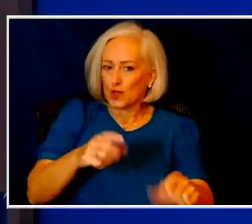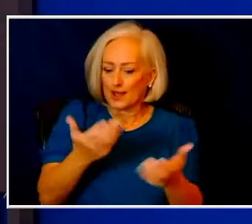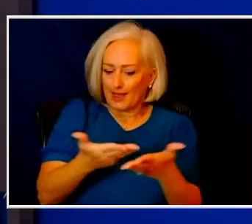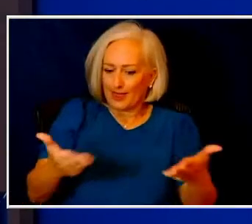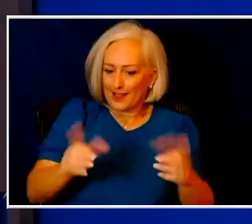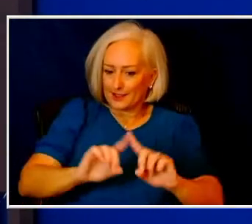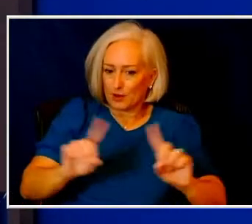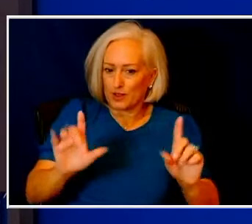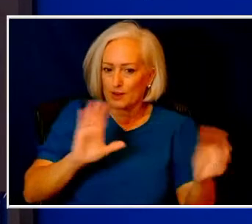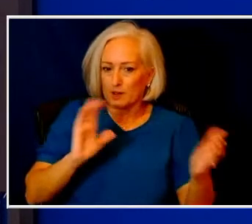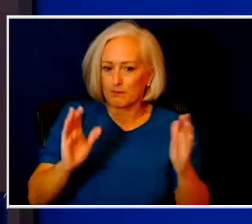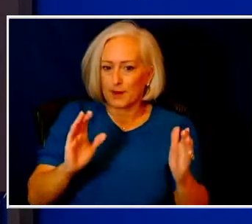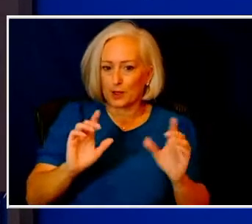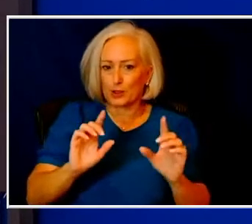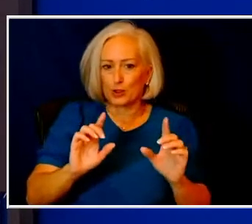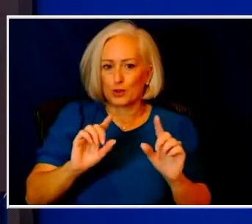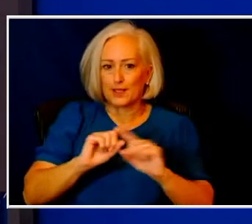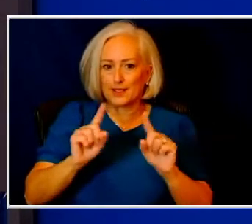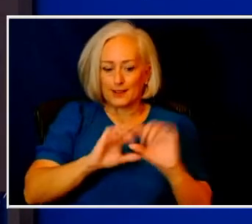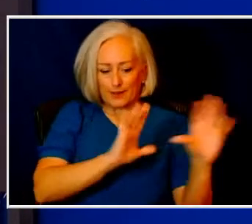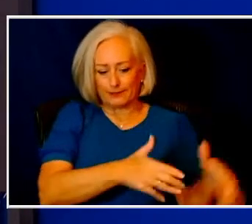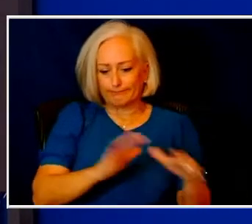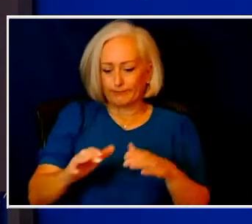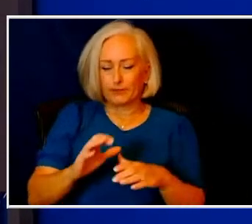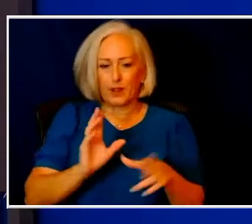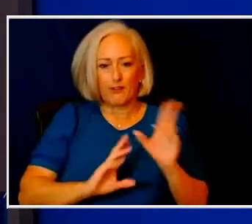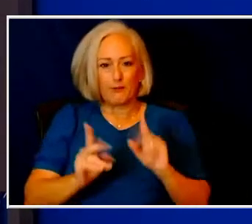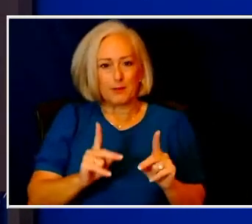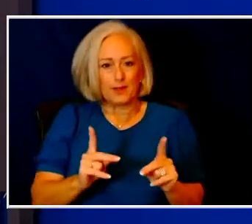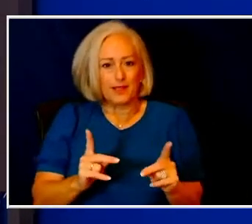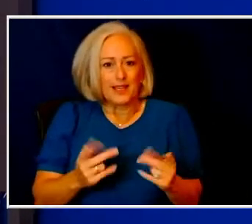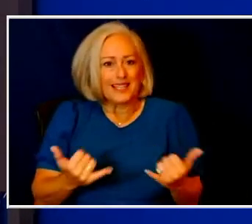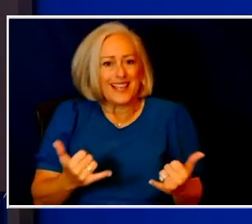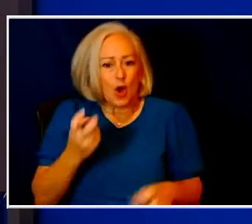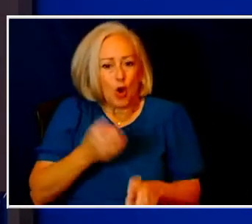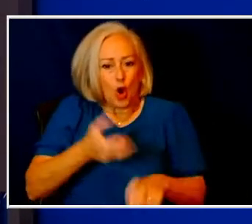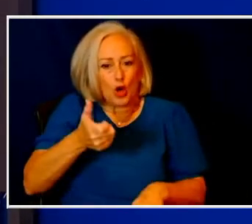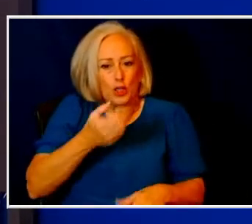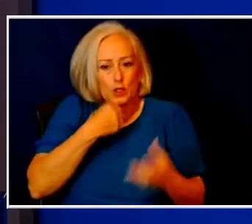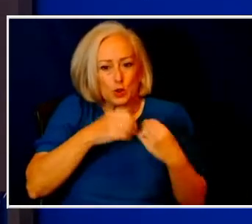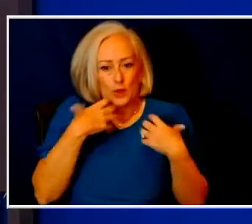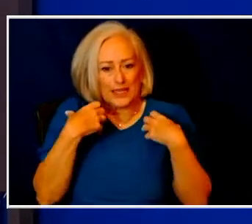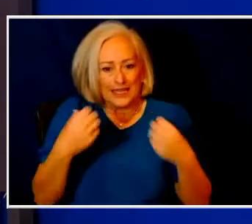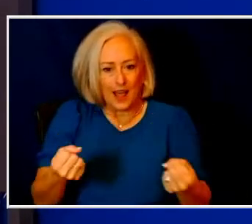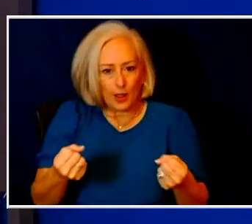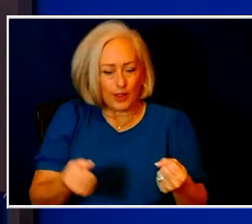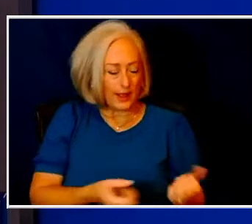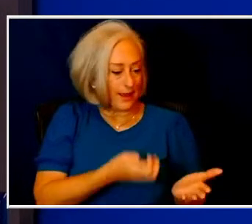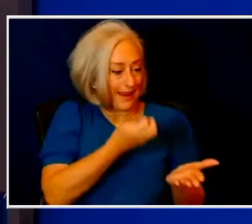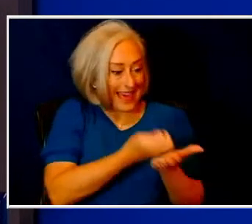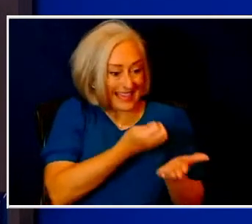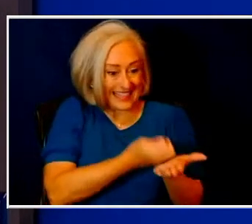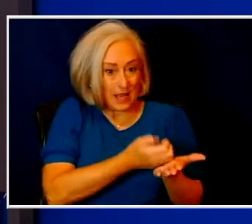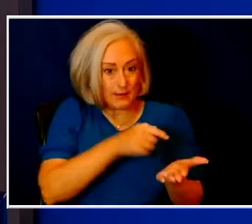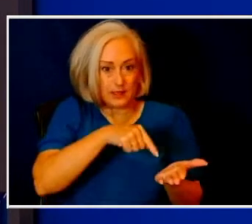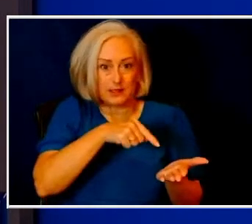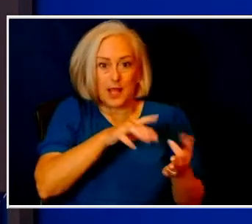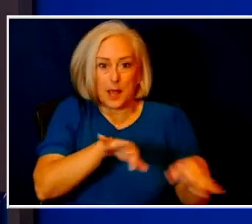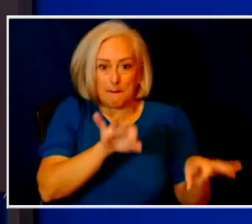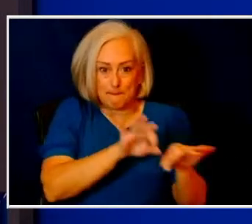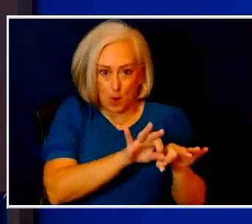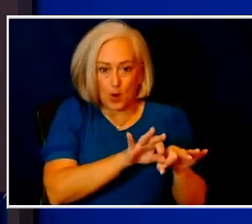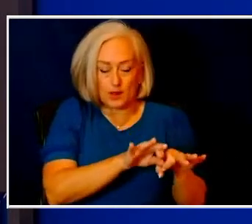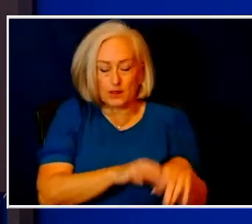ago. It's so much more difficult to eat healthy. We know that the economics part is extremely important as well. We always